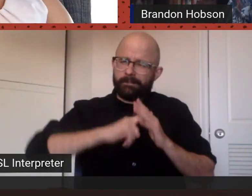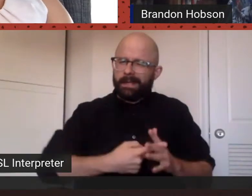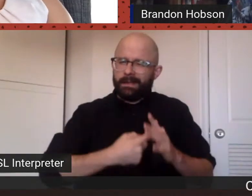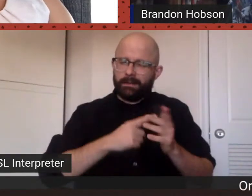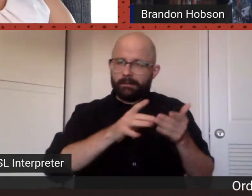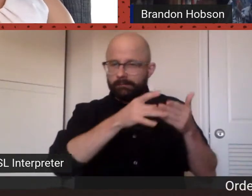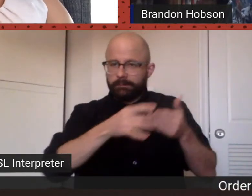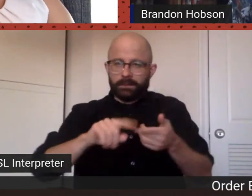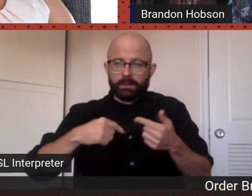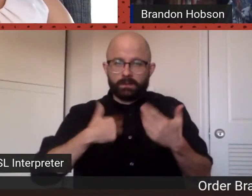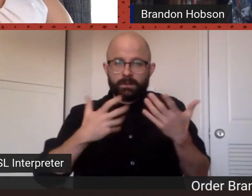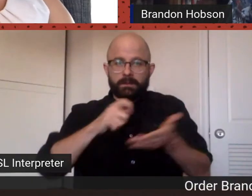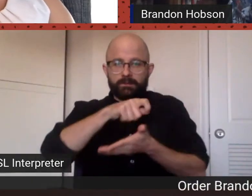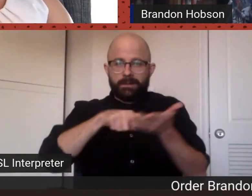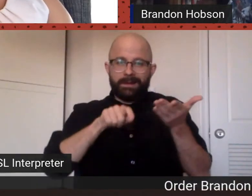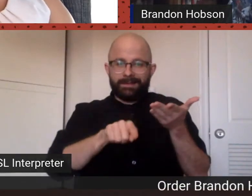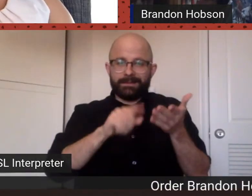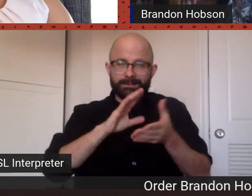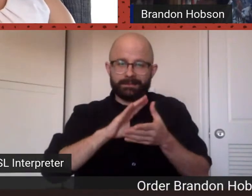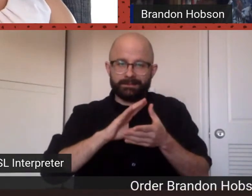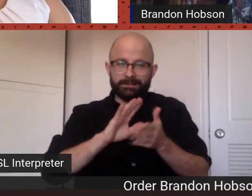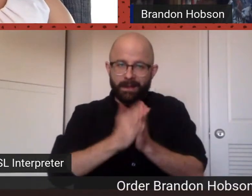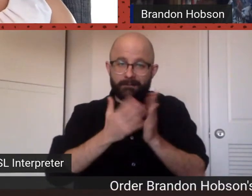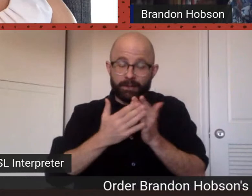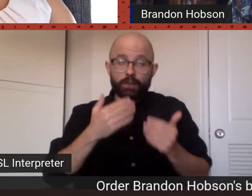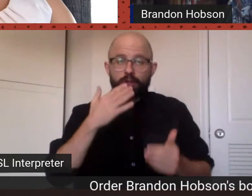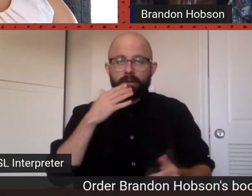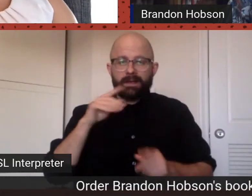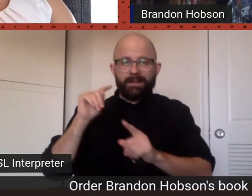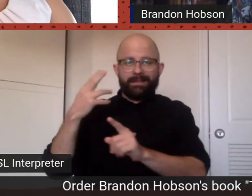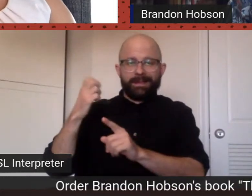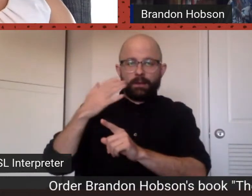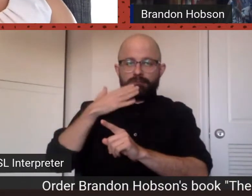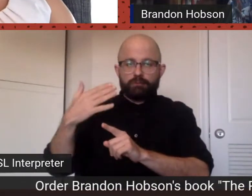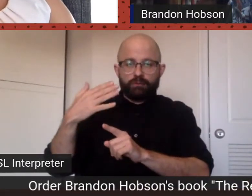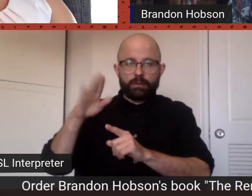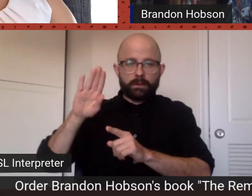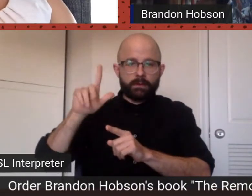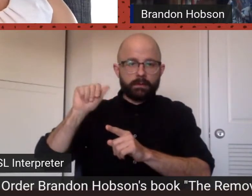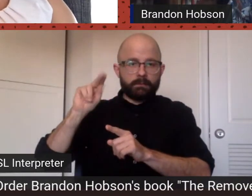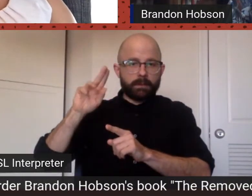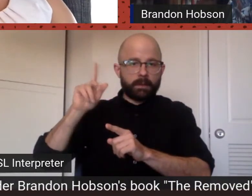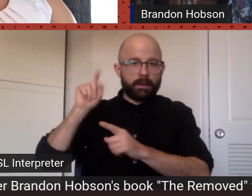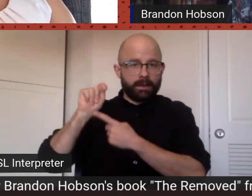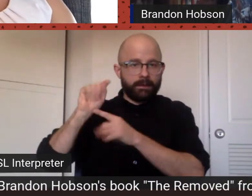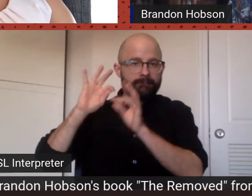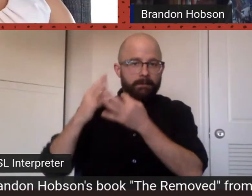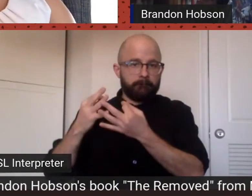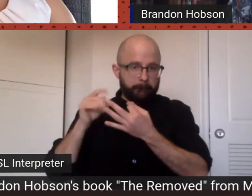me to want to write this novel. And so the Good Blanket family, they